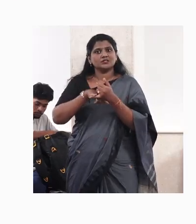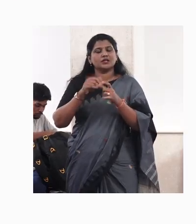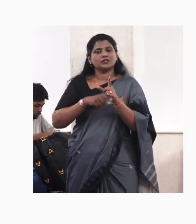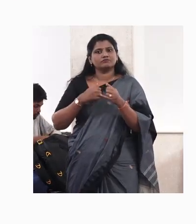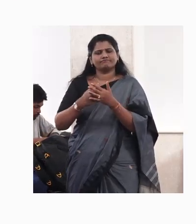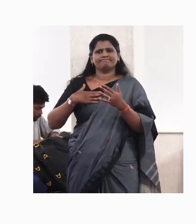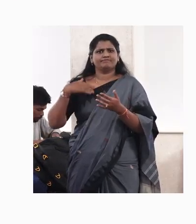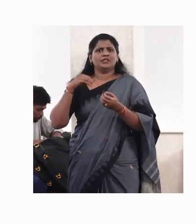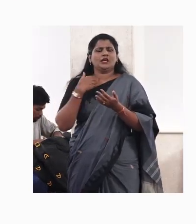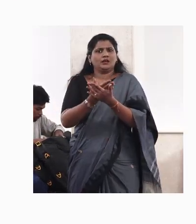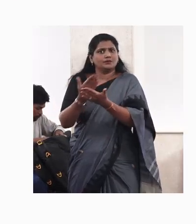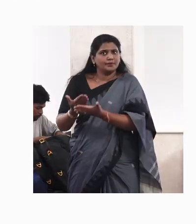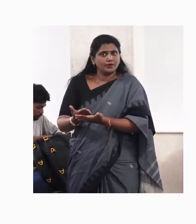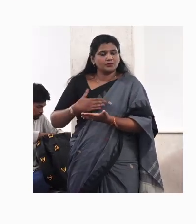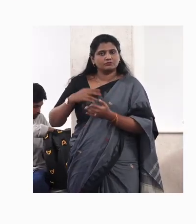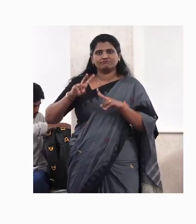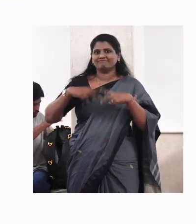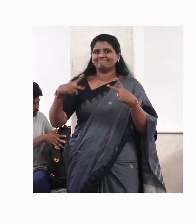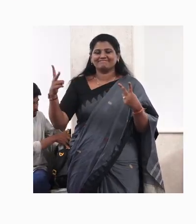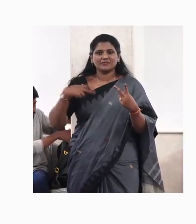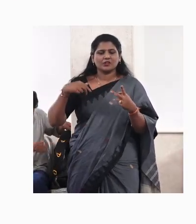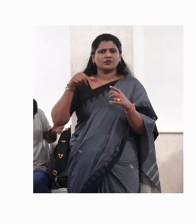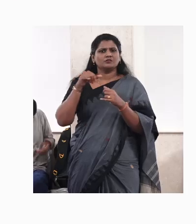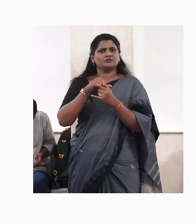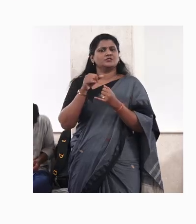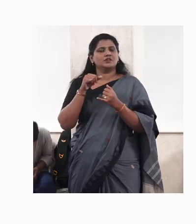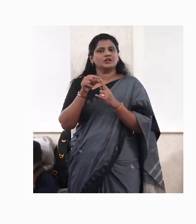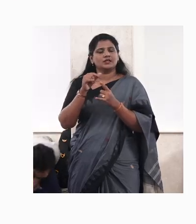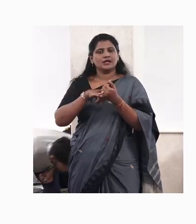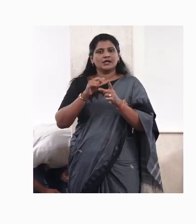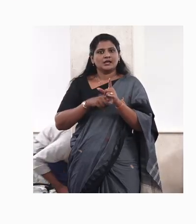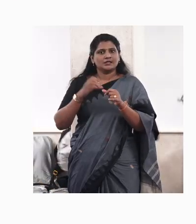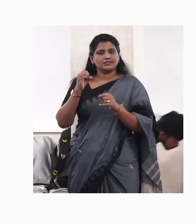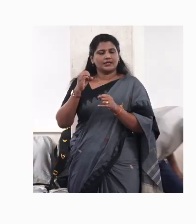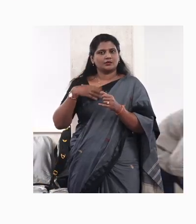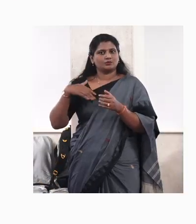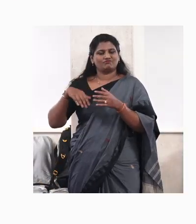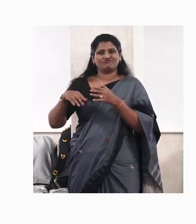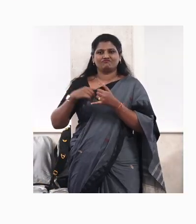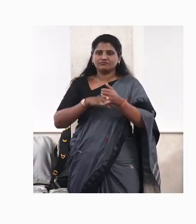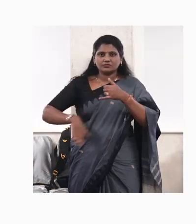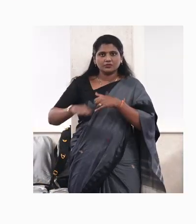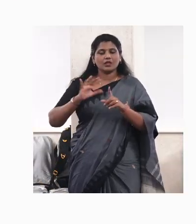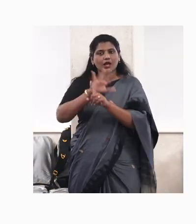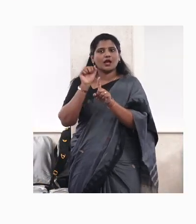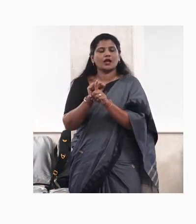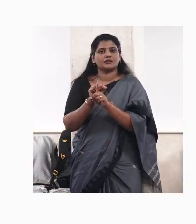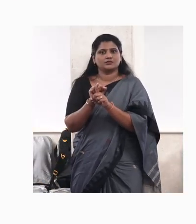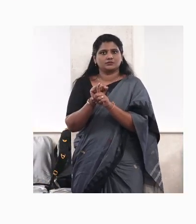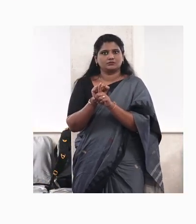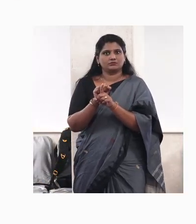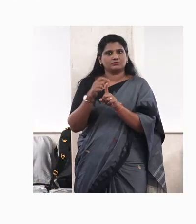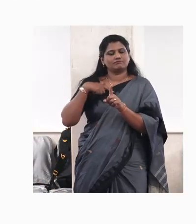biomedical approach, you bring in a lot of psychosocial and cultural aspects. every time I have to think, is it more